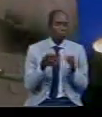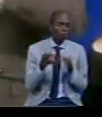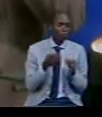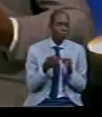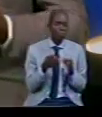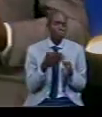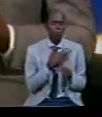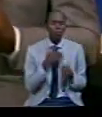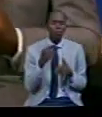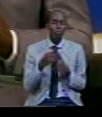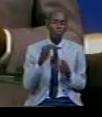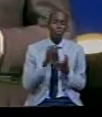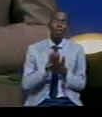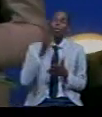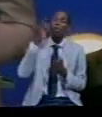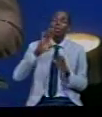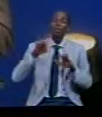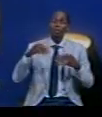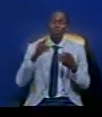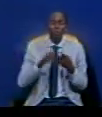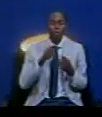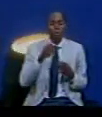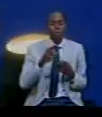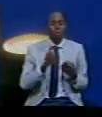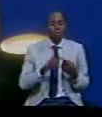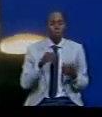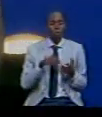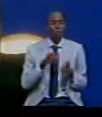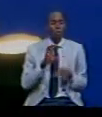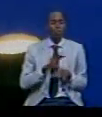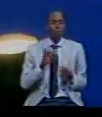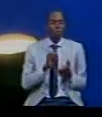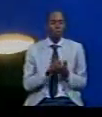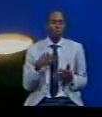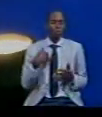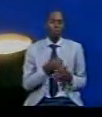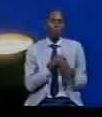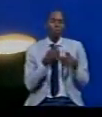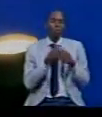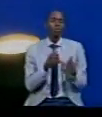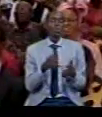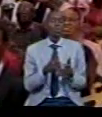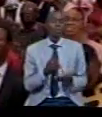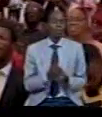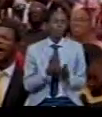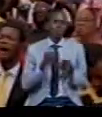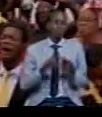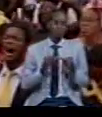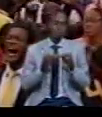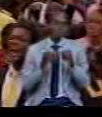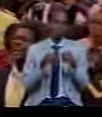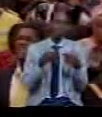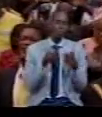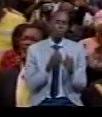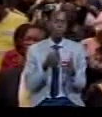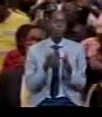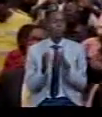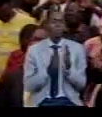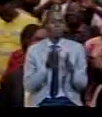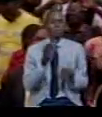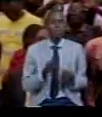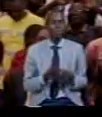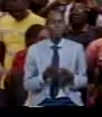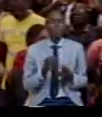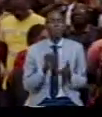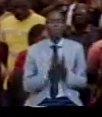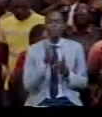God has given to Him, to this church, and that we are following it. Father, help us to keep following it. That's how His joy is